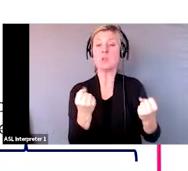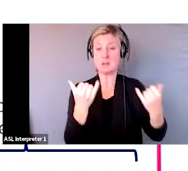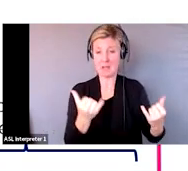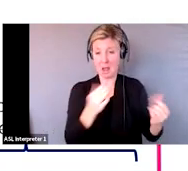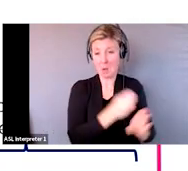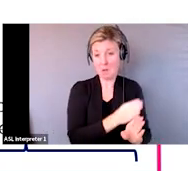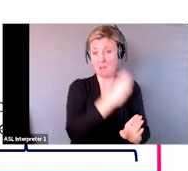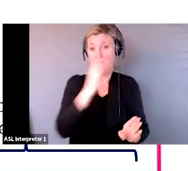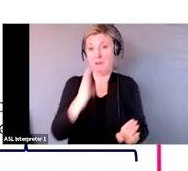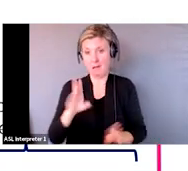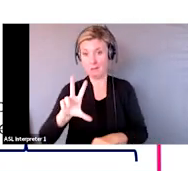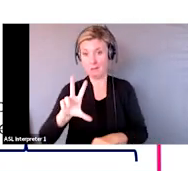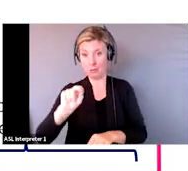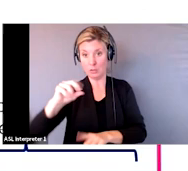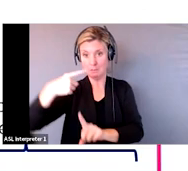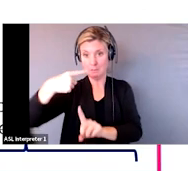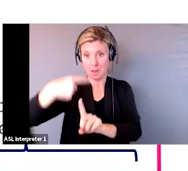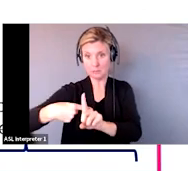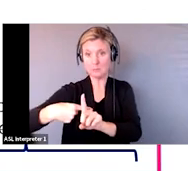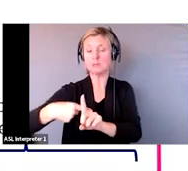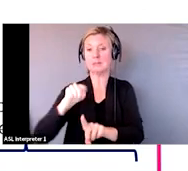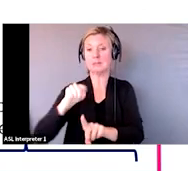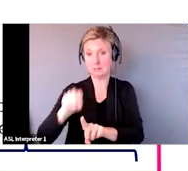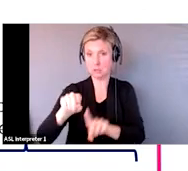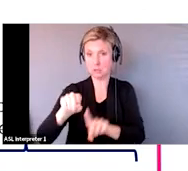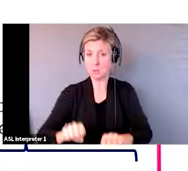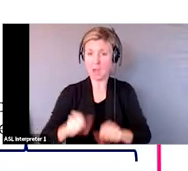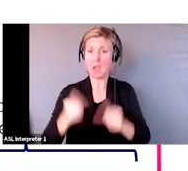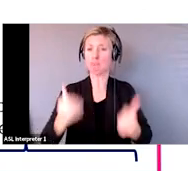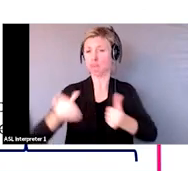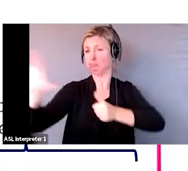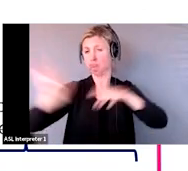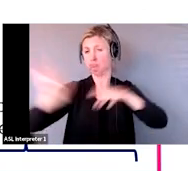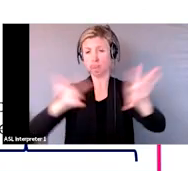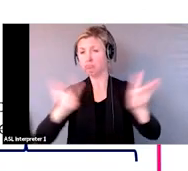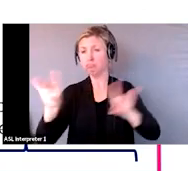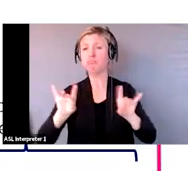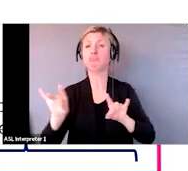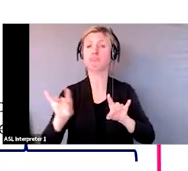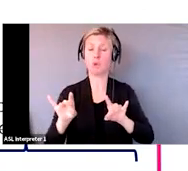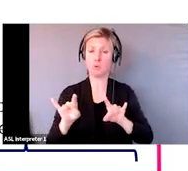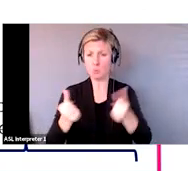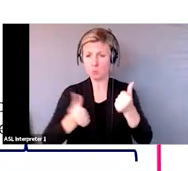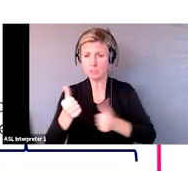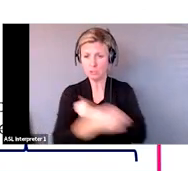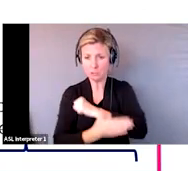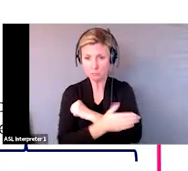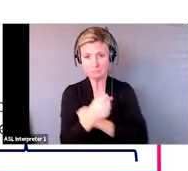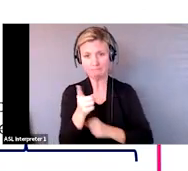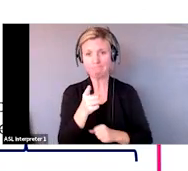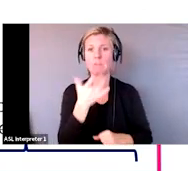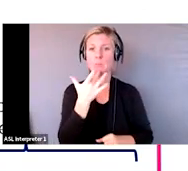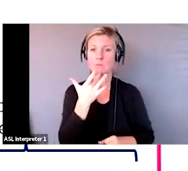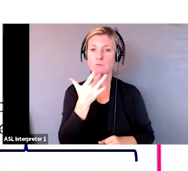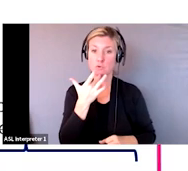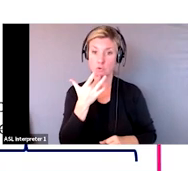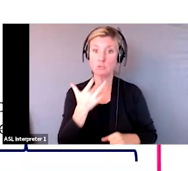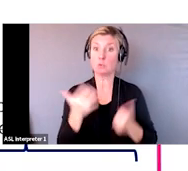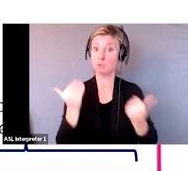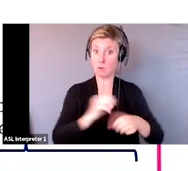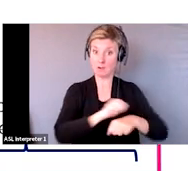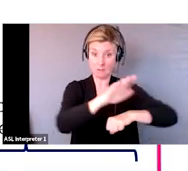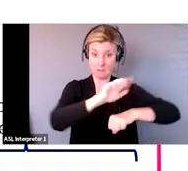150 plus countries that adhere to the PCT. So you file your application in each of those individual